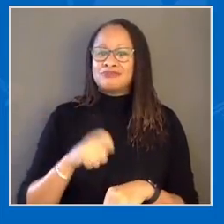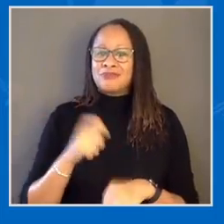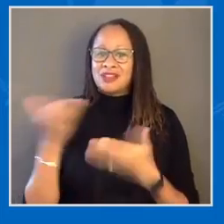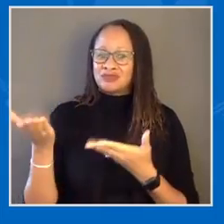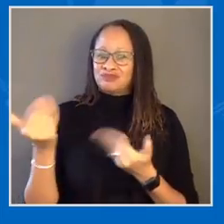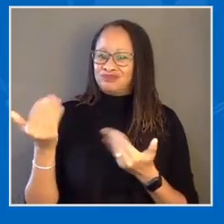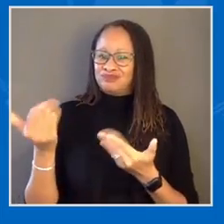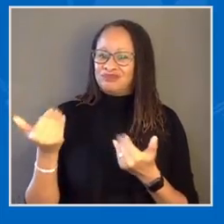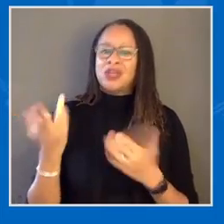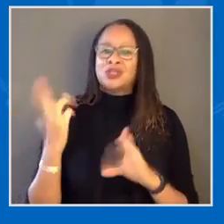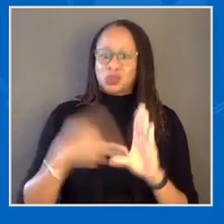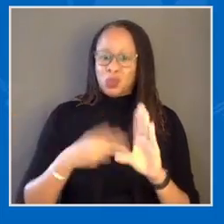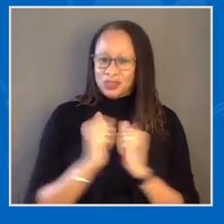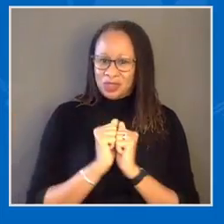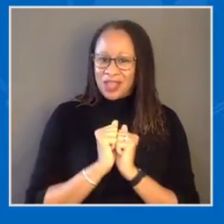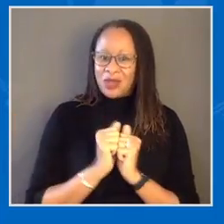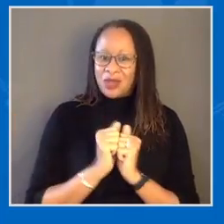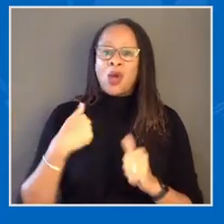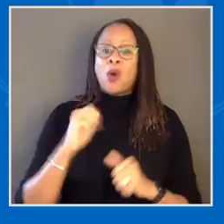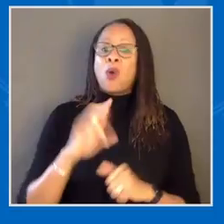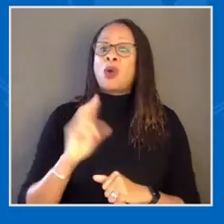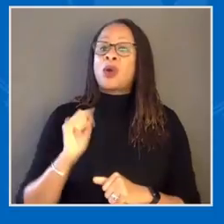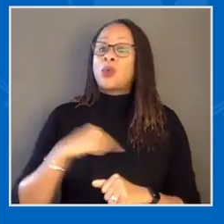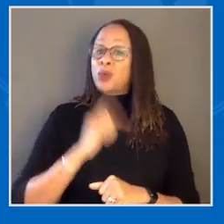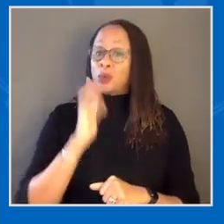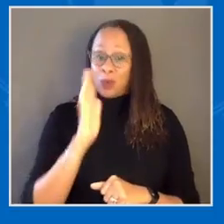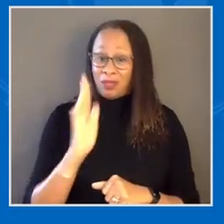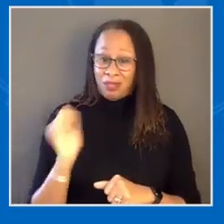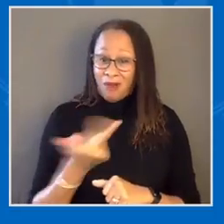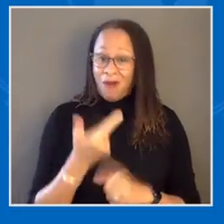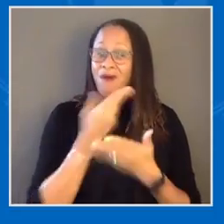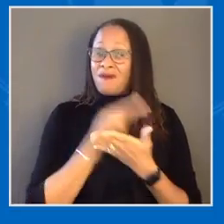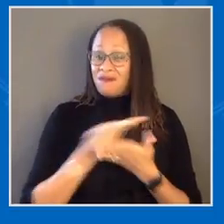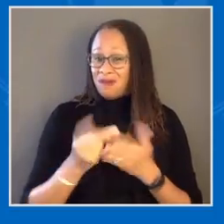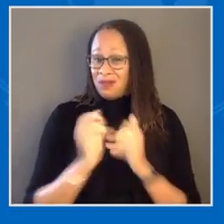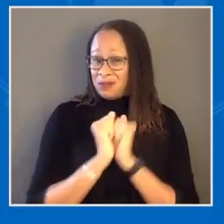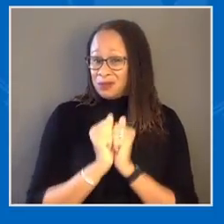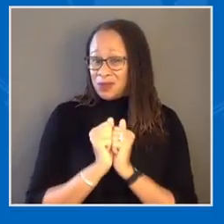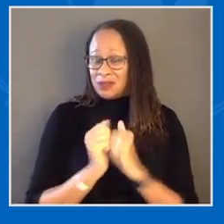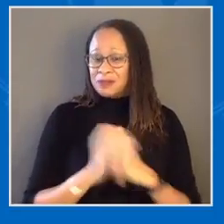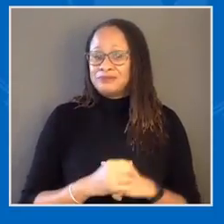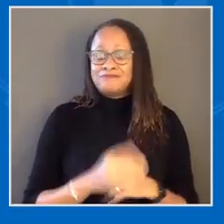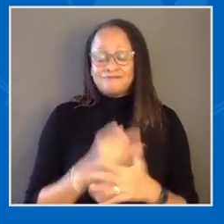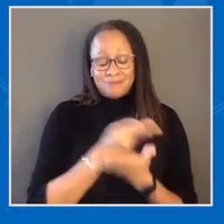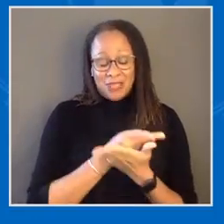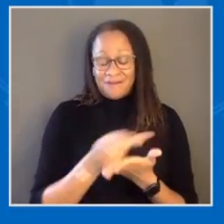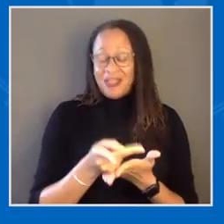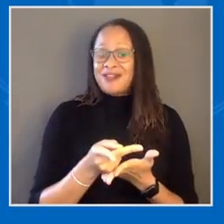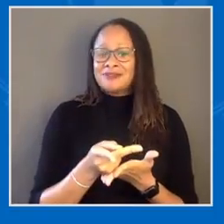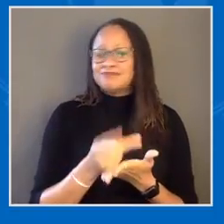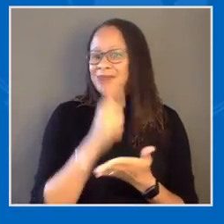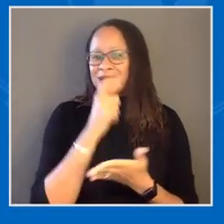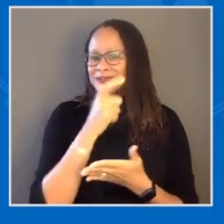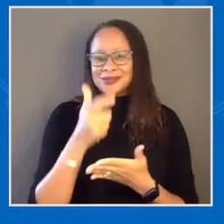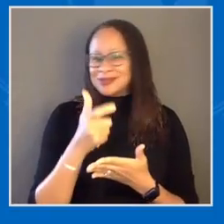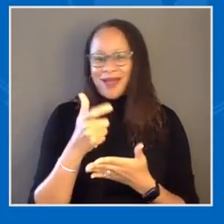together, or we will all fail together. And failure is not an option.